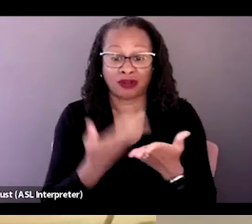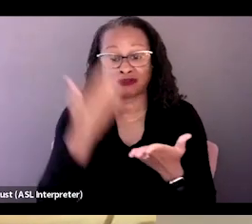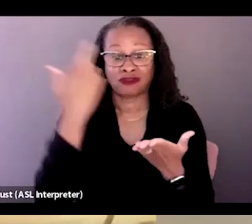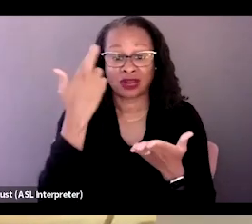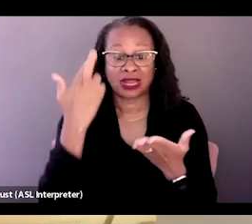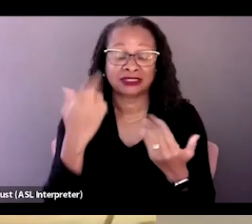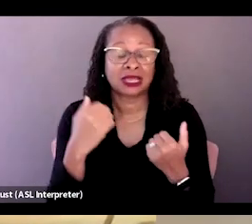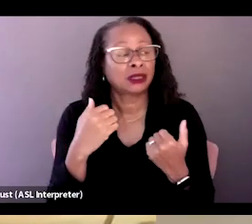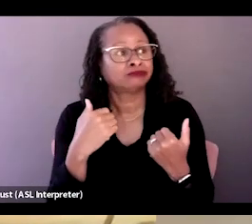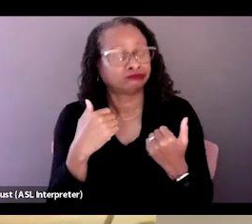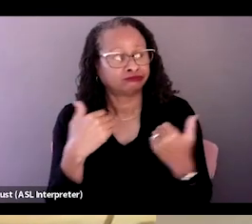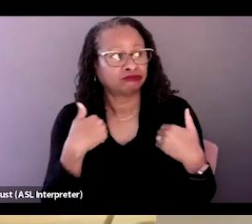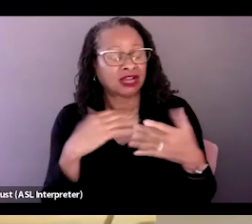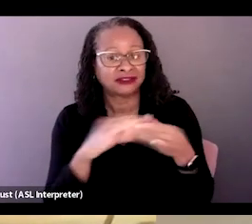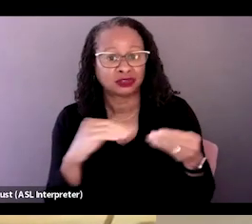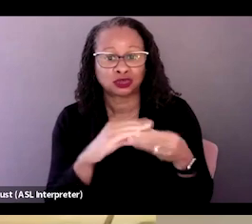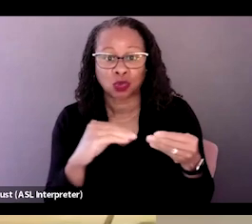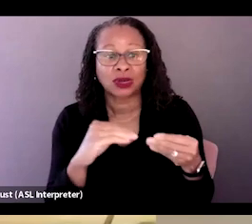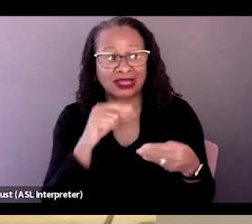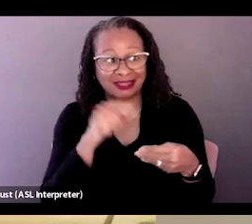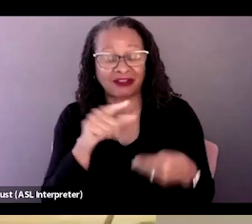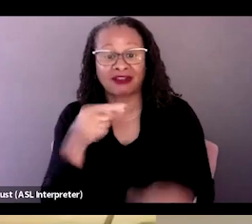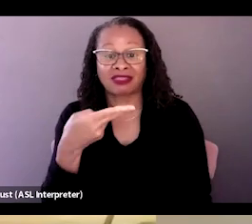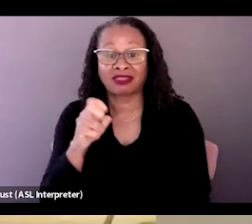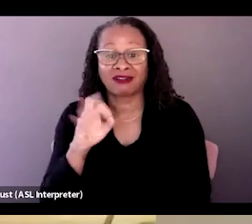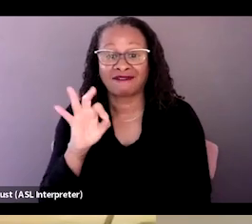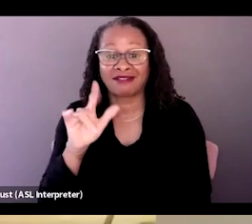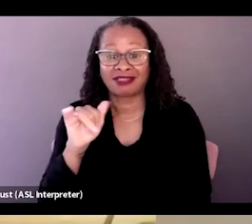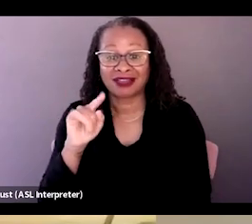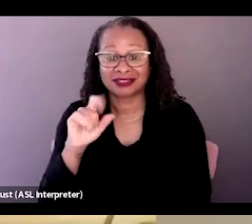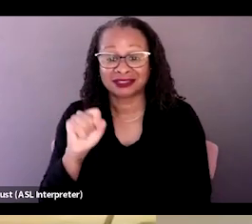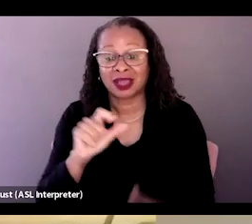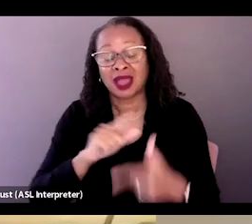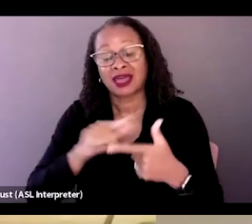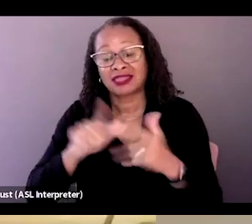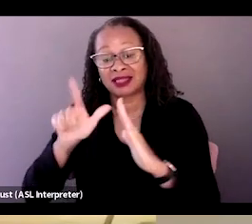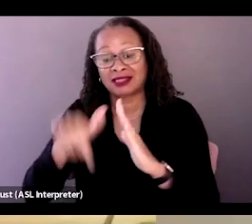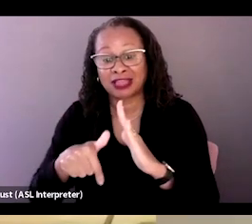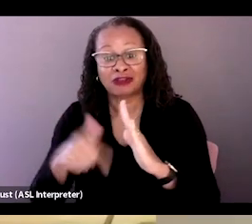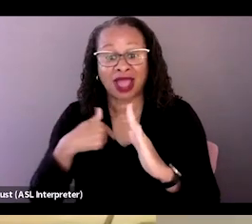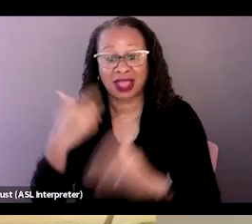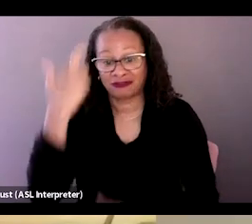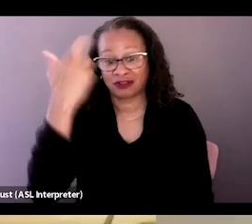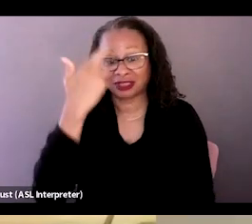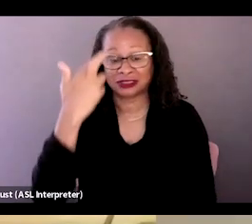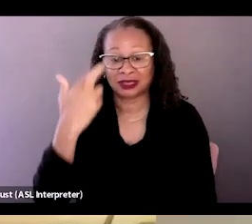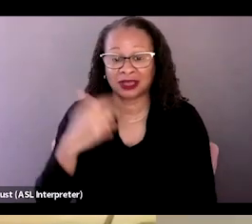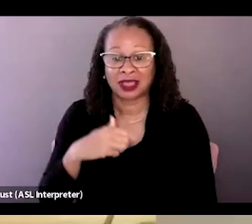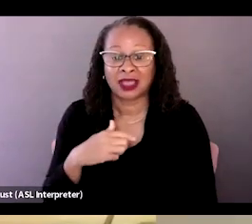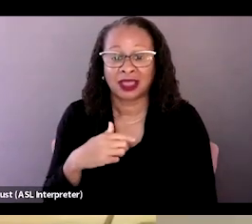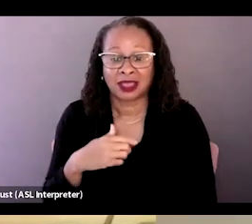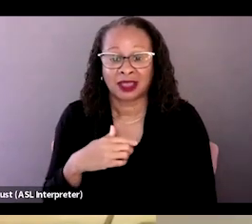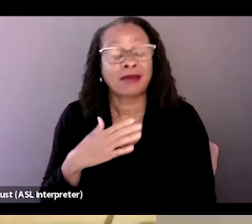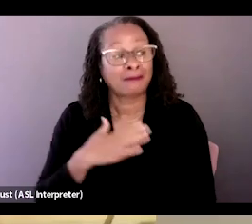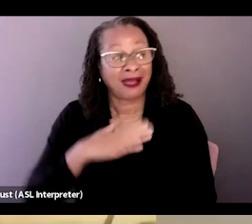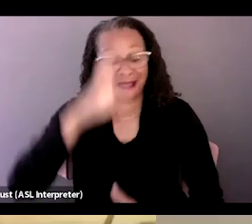was in the flats. And then later on, I even realized that was where my family, husband's family was originally from on